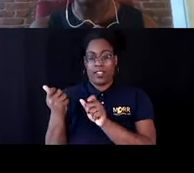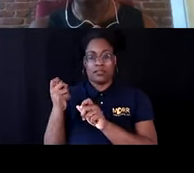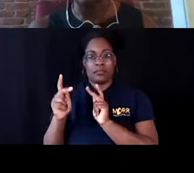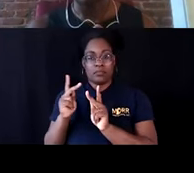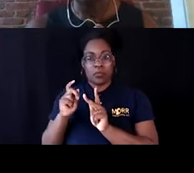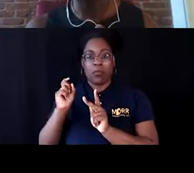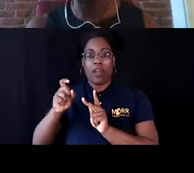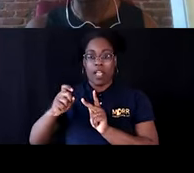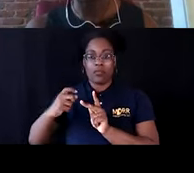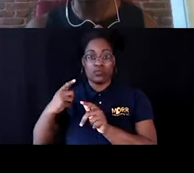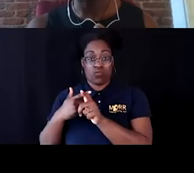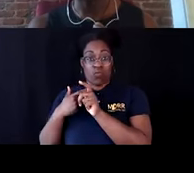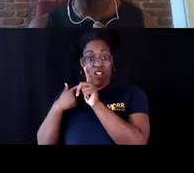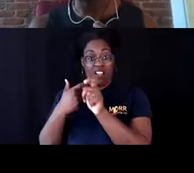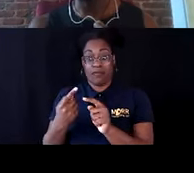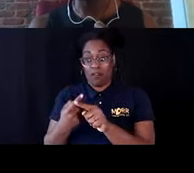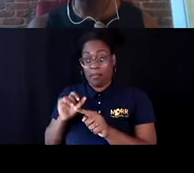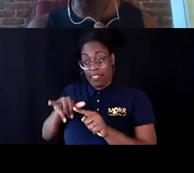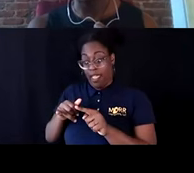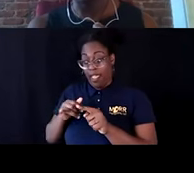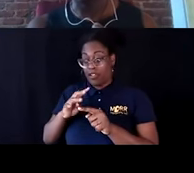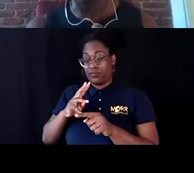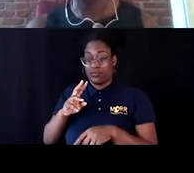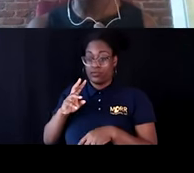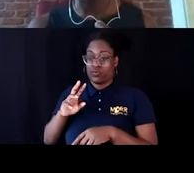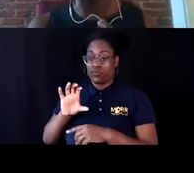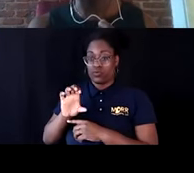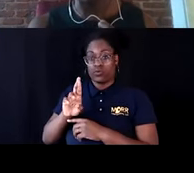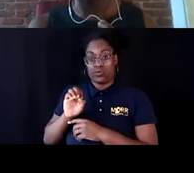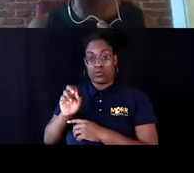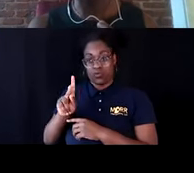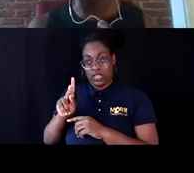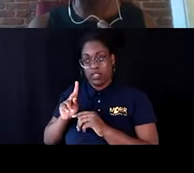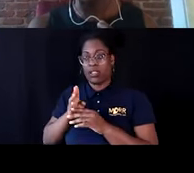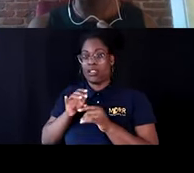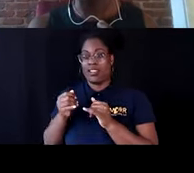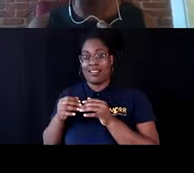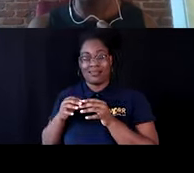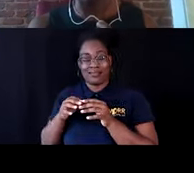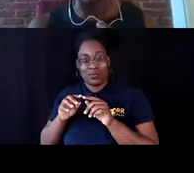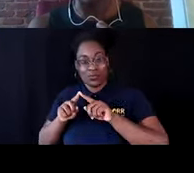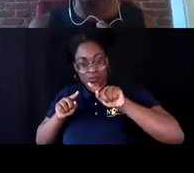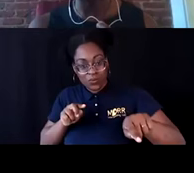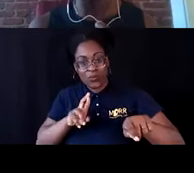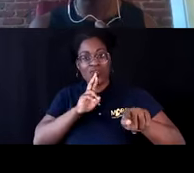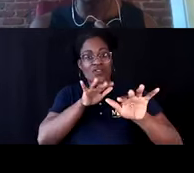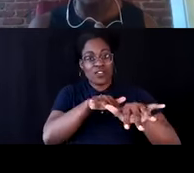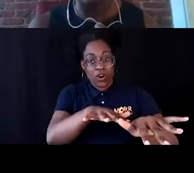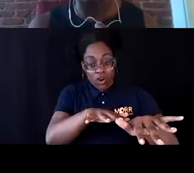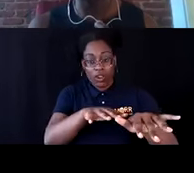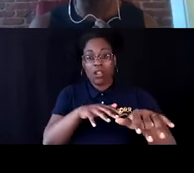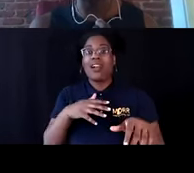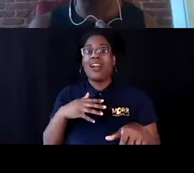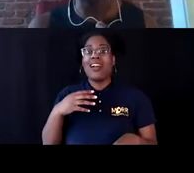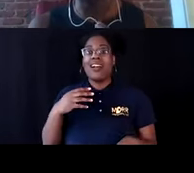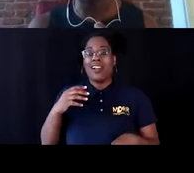they thought they would. Originally, the Lenape people of that area thought that they were going to give around 400 or 4,000 acres, or 400